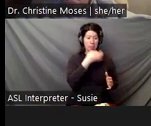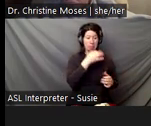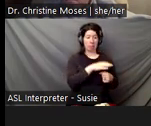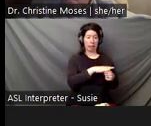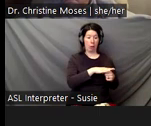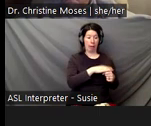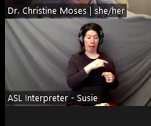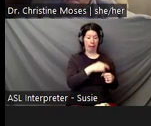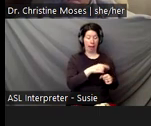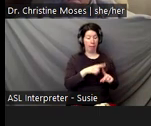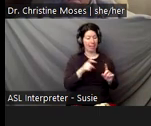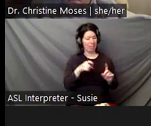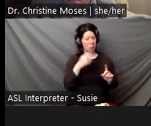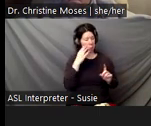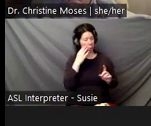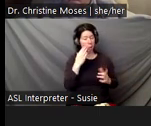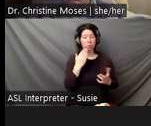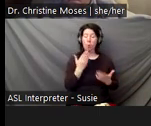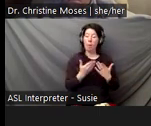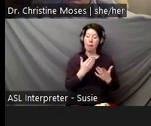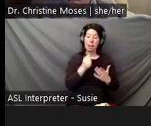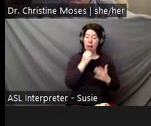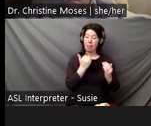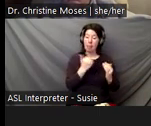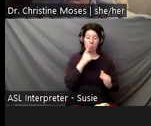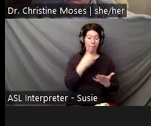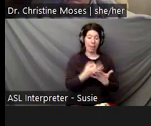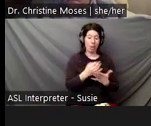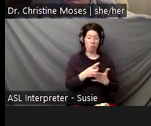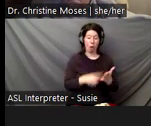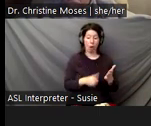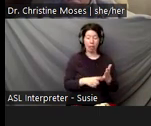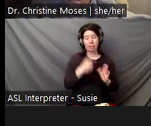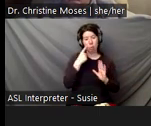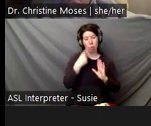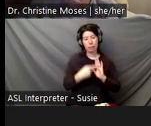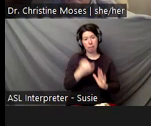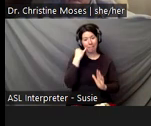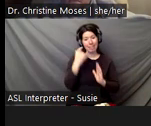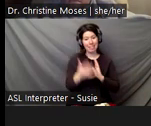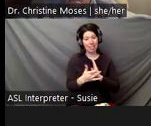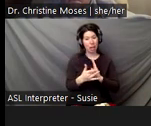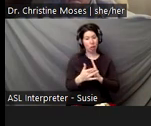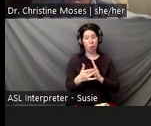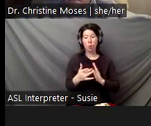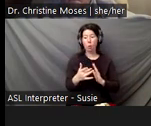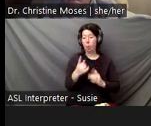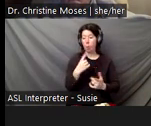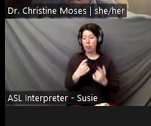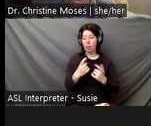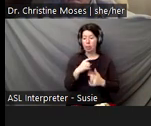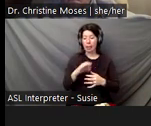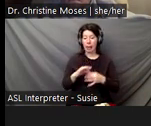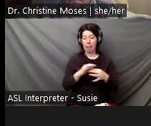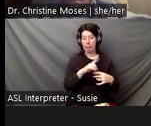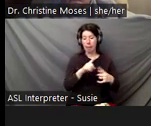it might not just be financial audits, like if a tech question comes up around, you know, body cams or shot spotter, the kinds of